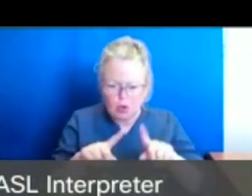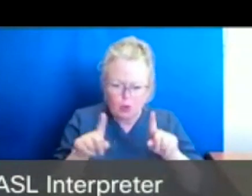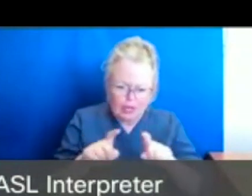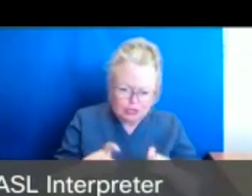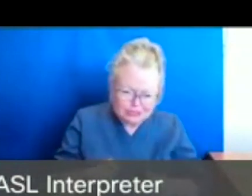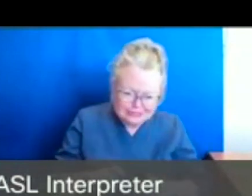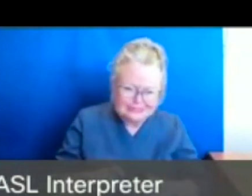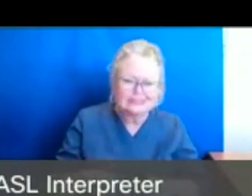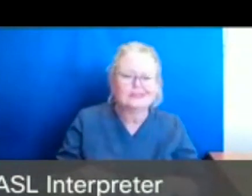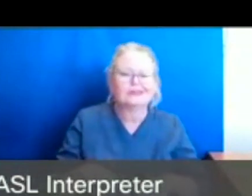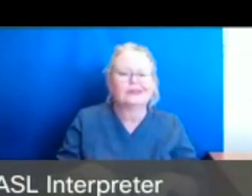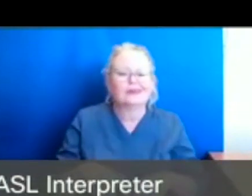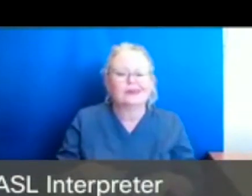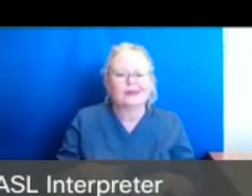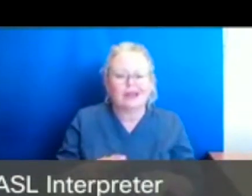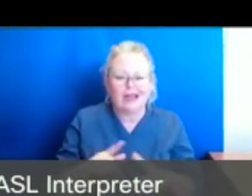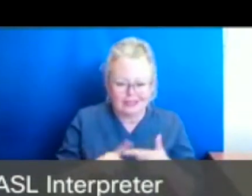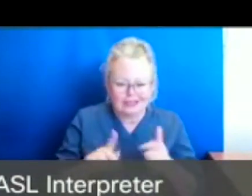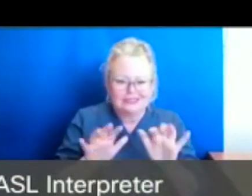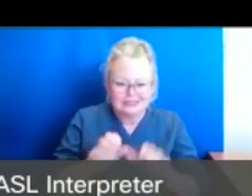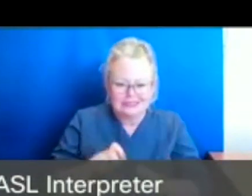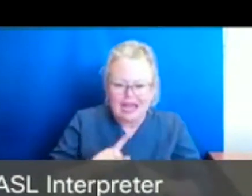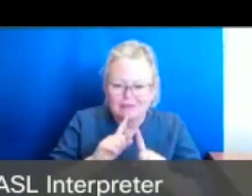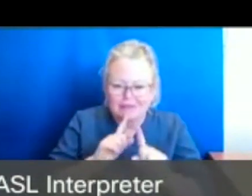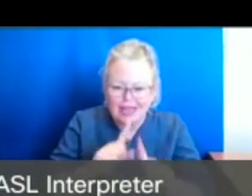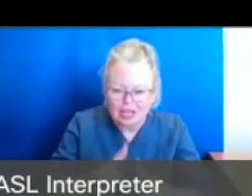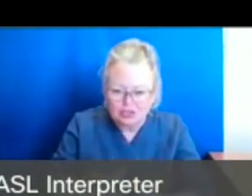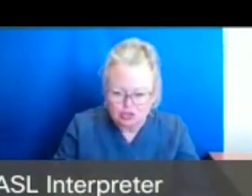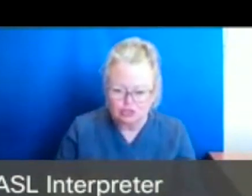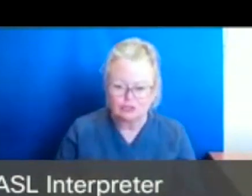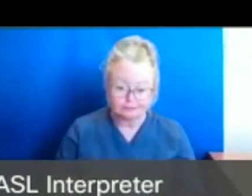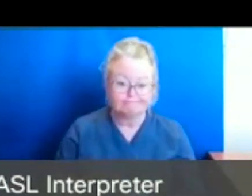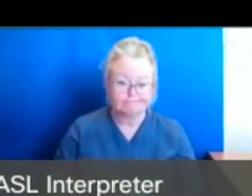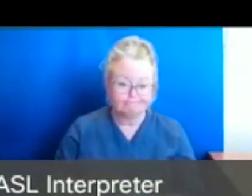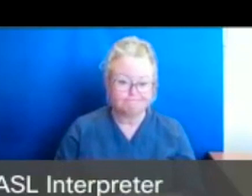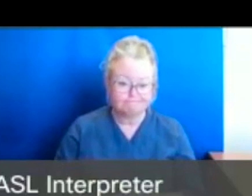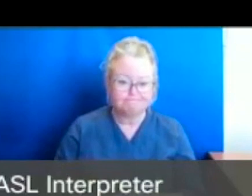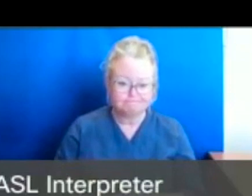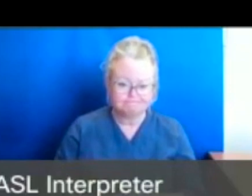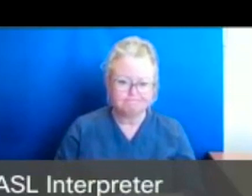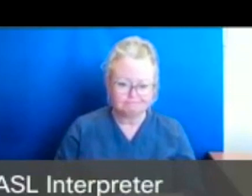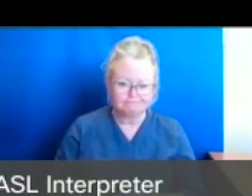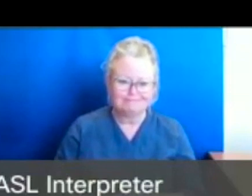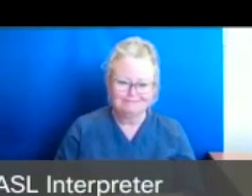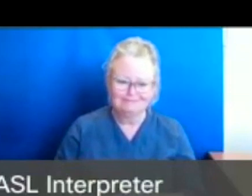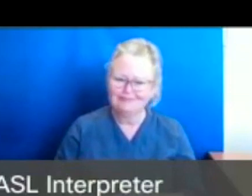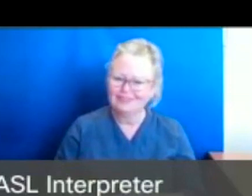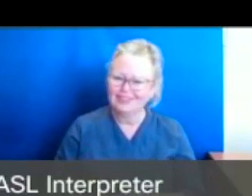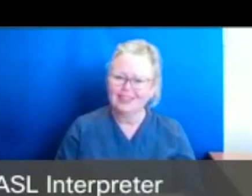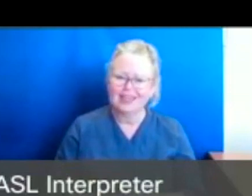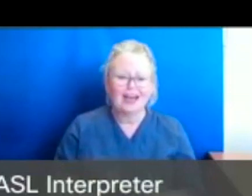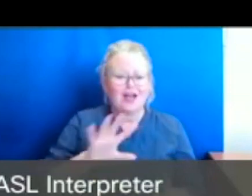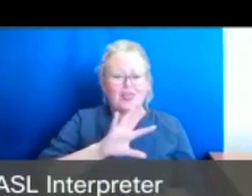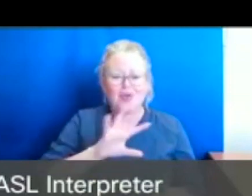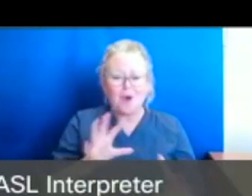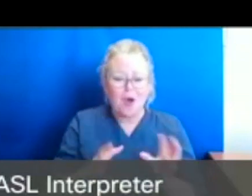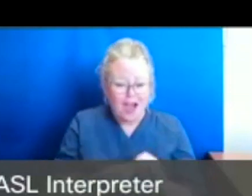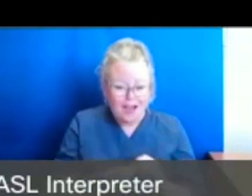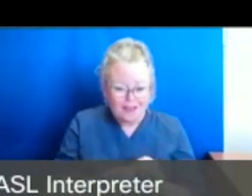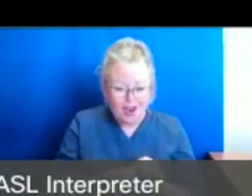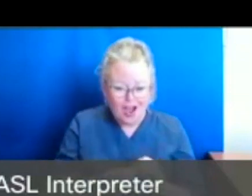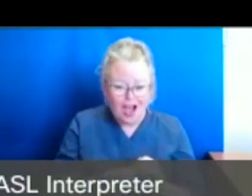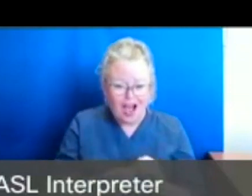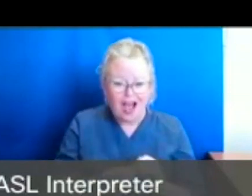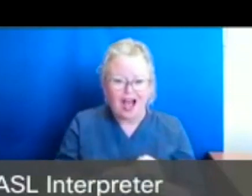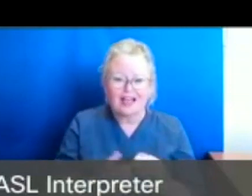and provide some additional responses to facts. I think probably our underlying message in thanking you all for the